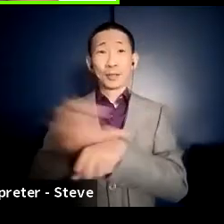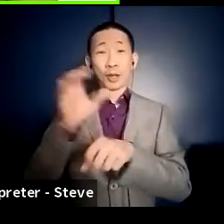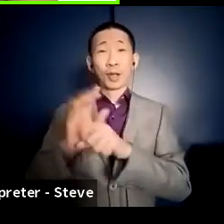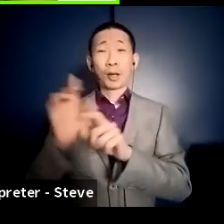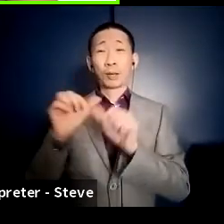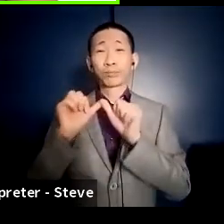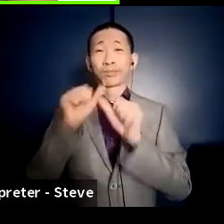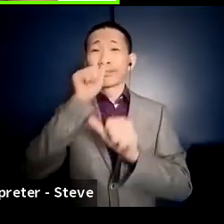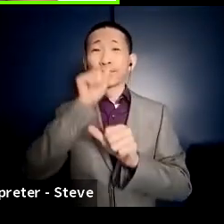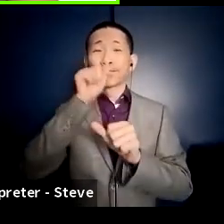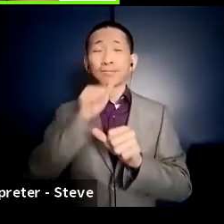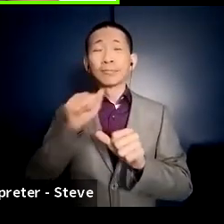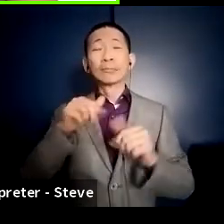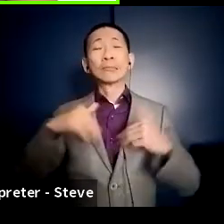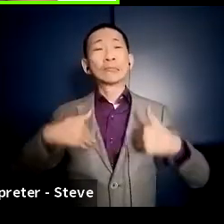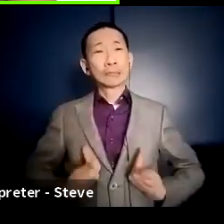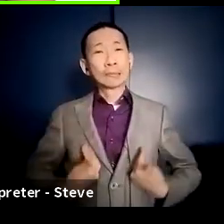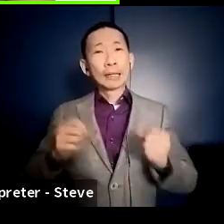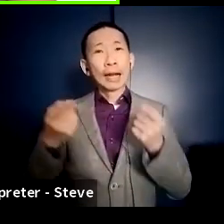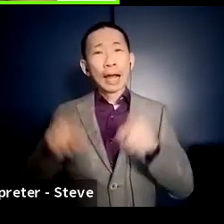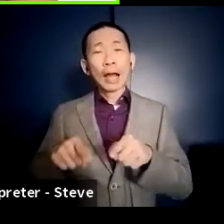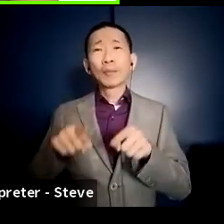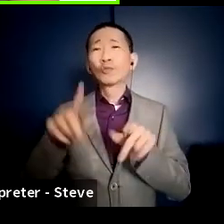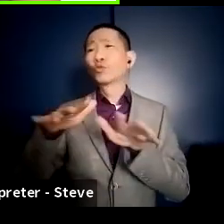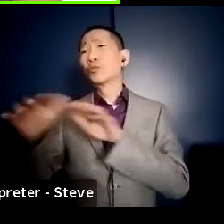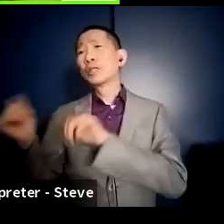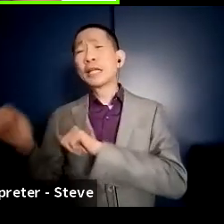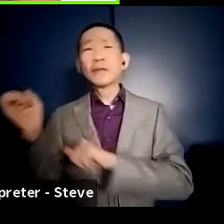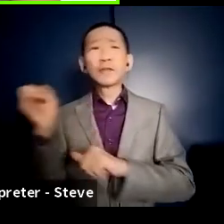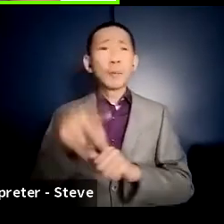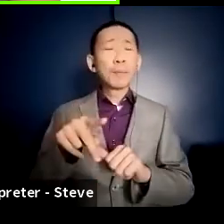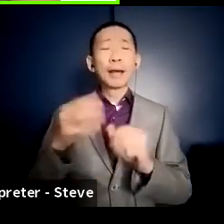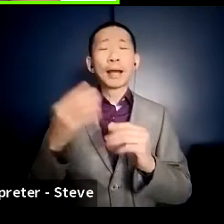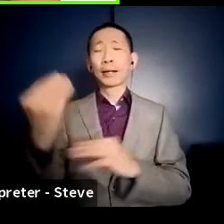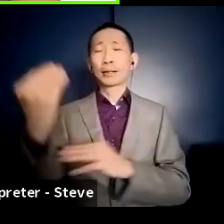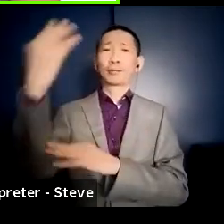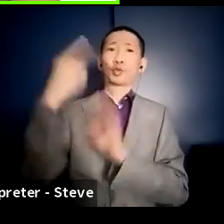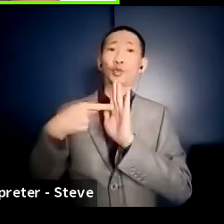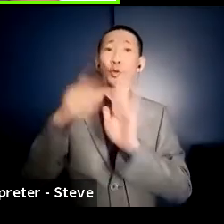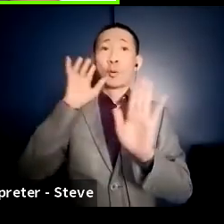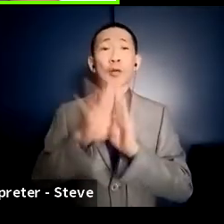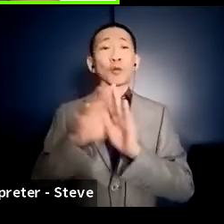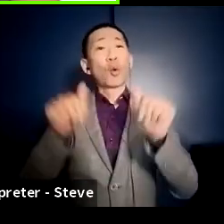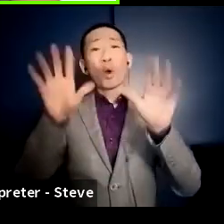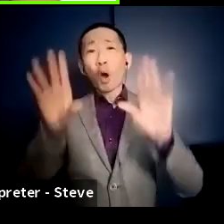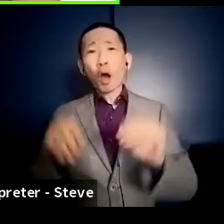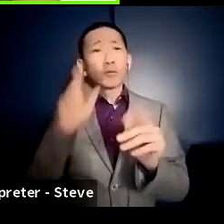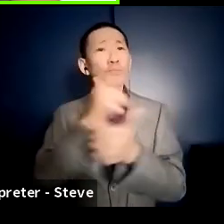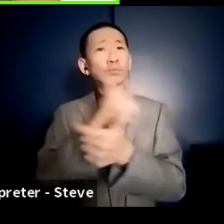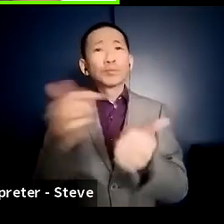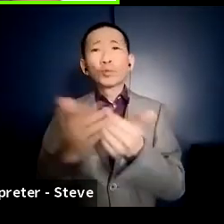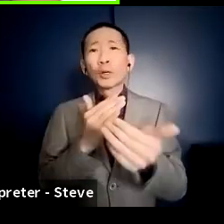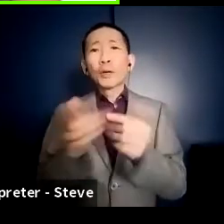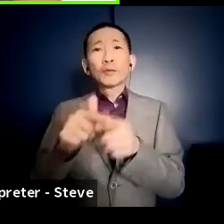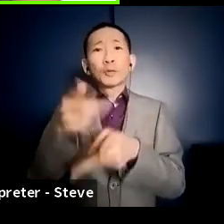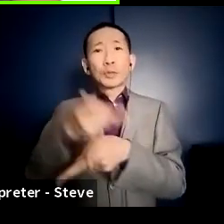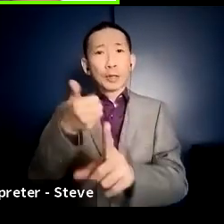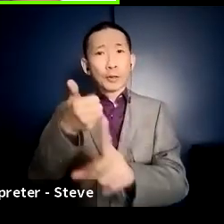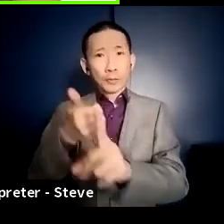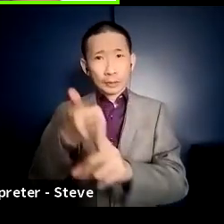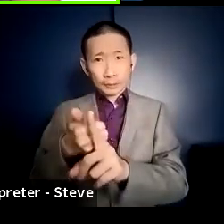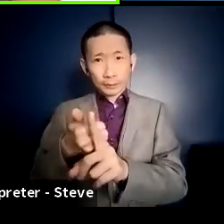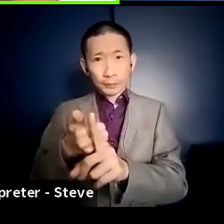leave and come back, stand up, turn your camera off, turn it on, do whatever you need to in order to take care of yourself at any point.